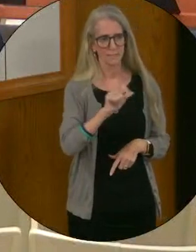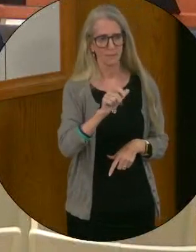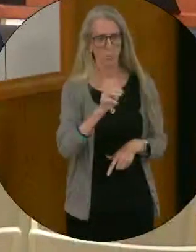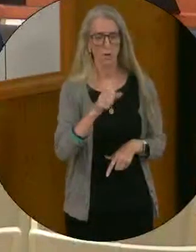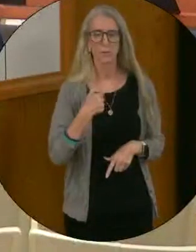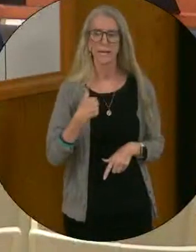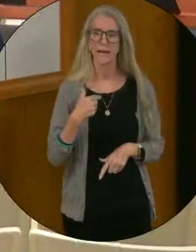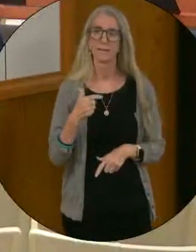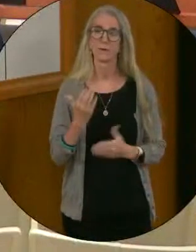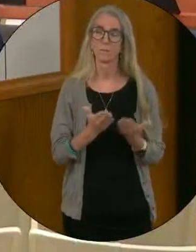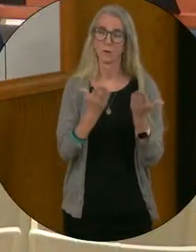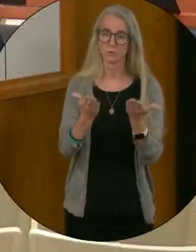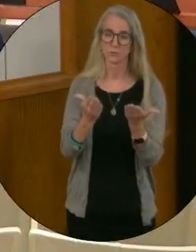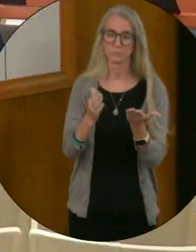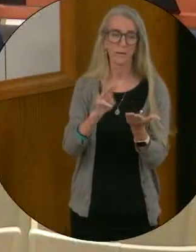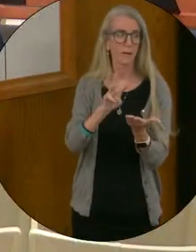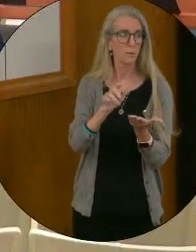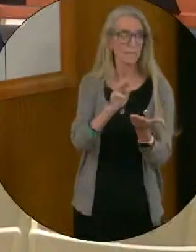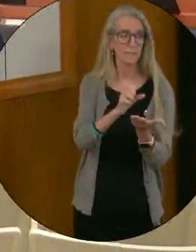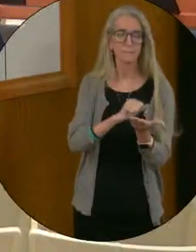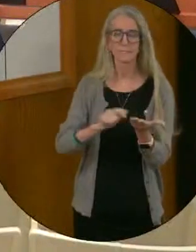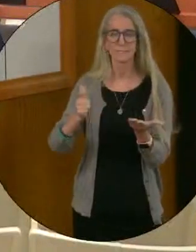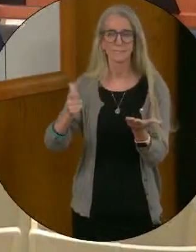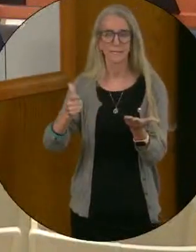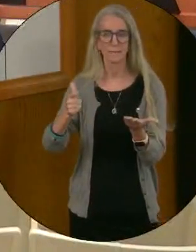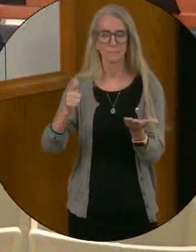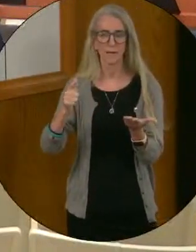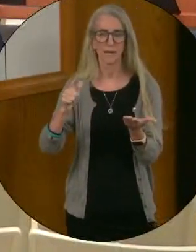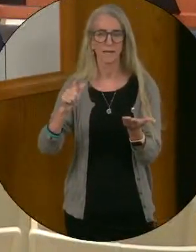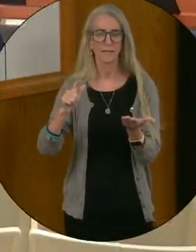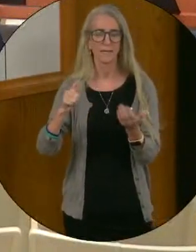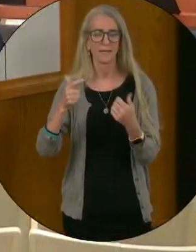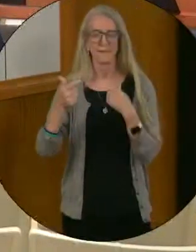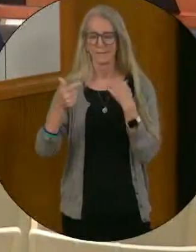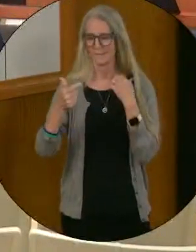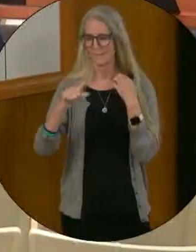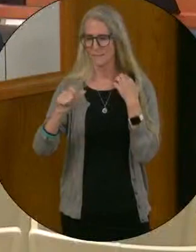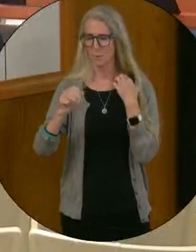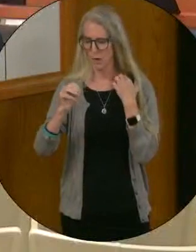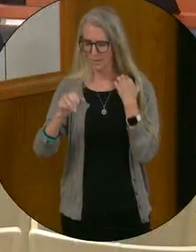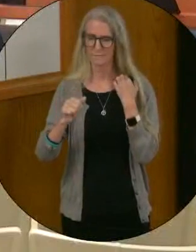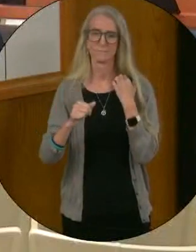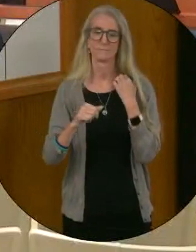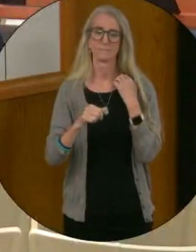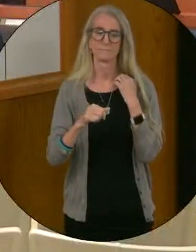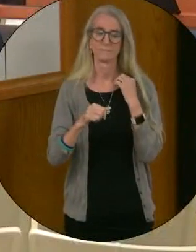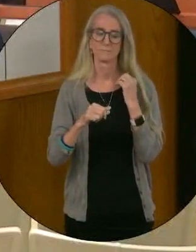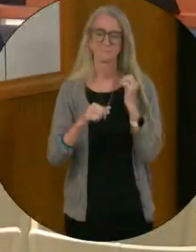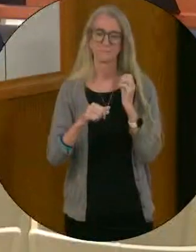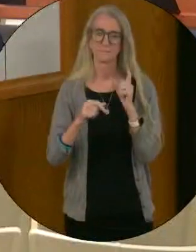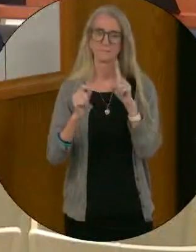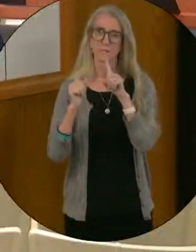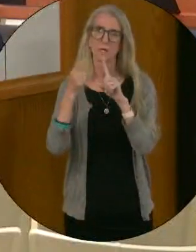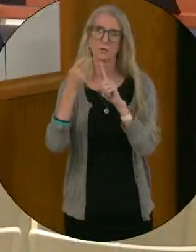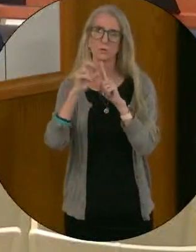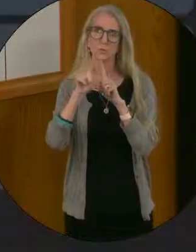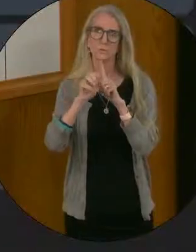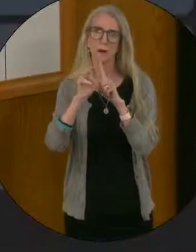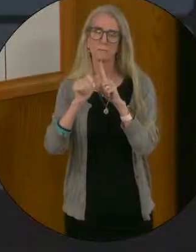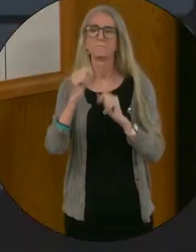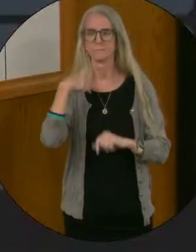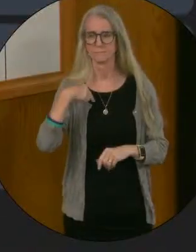by trustee Williams, a second by trustee Zamora. Trustee Guzman? Aye. Thank you, trustee